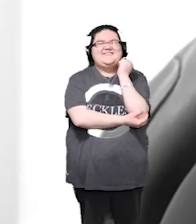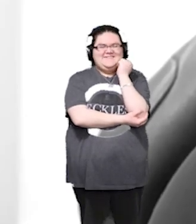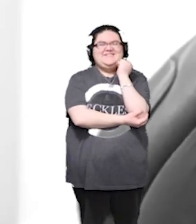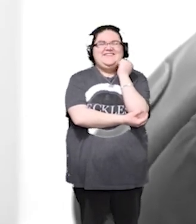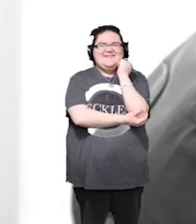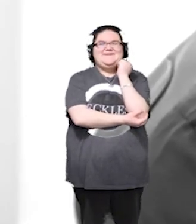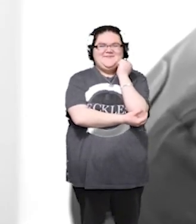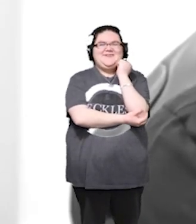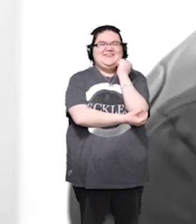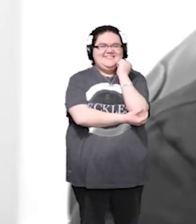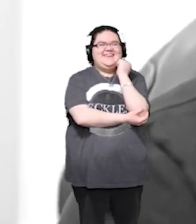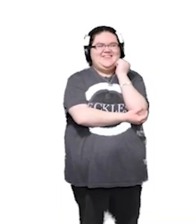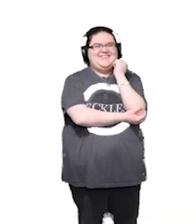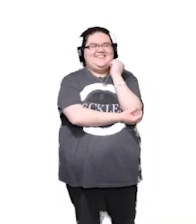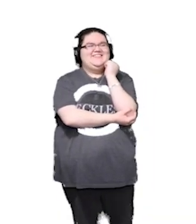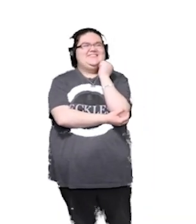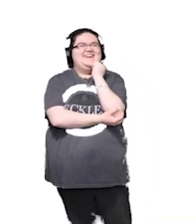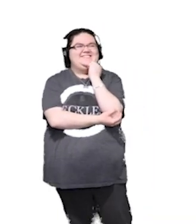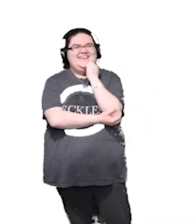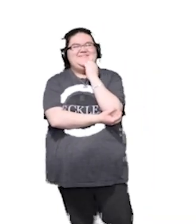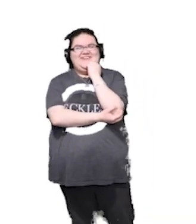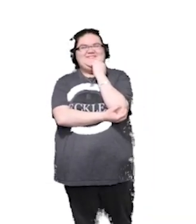That's where we've seen this before.